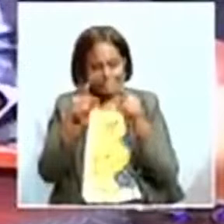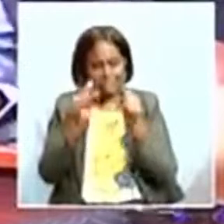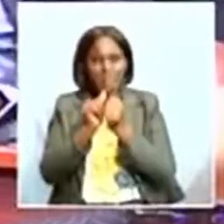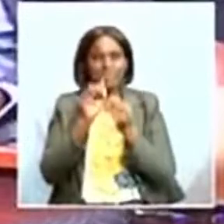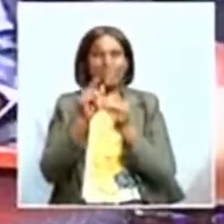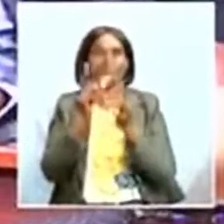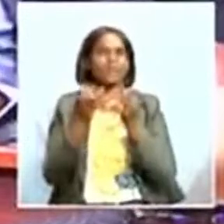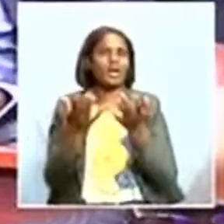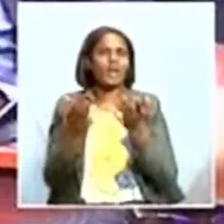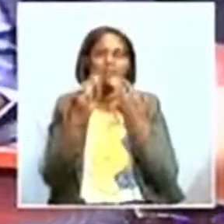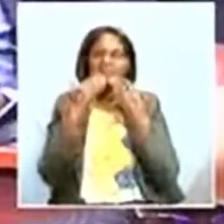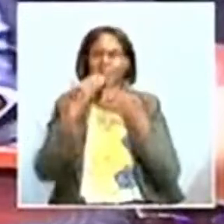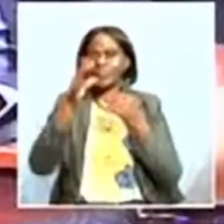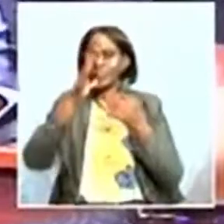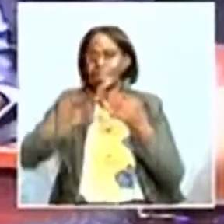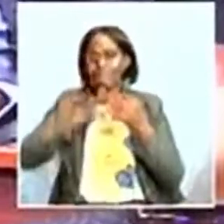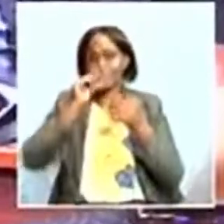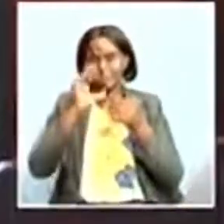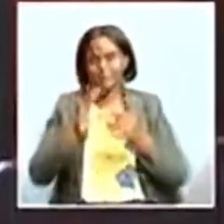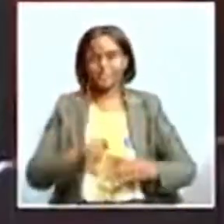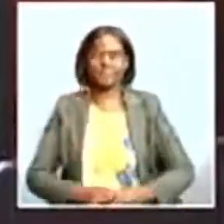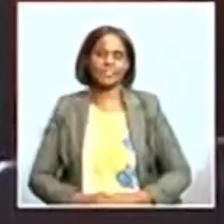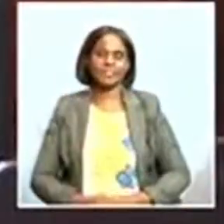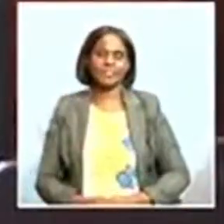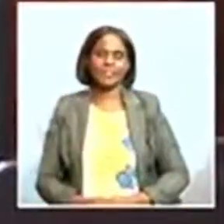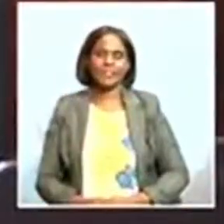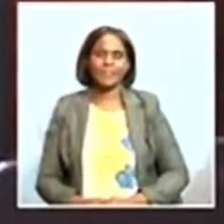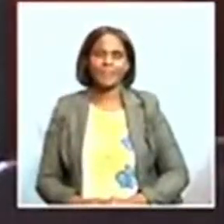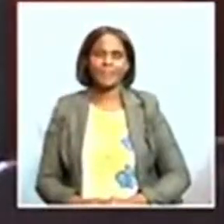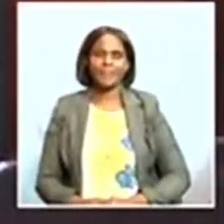like. Thank you, Madam Speaker.